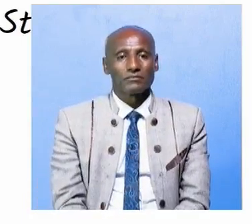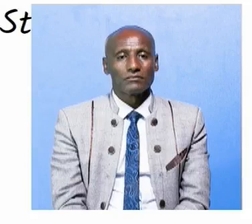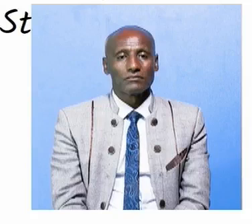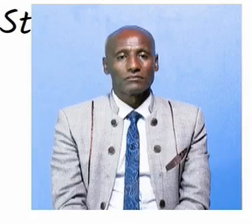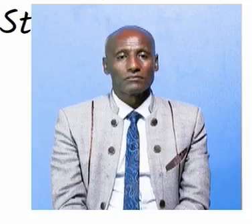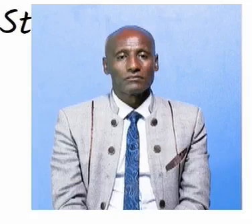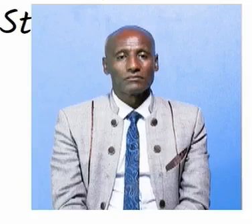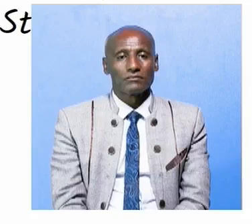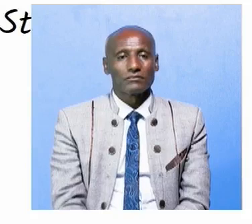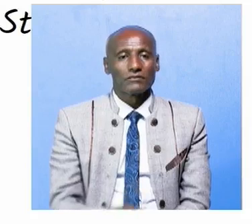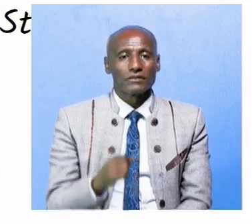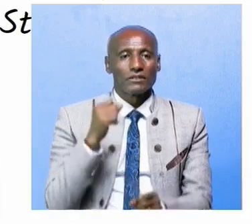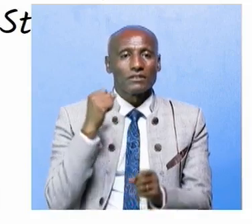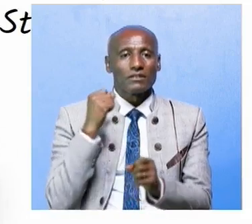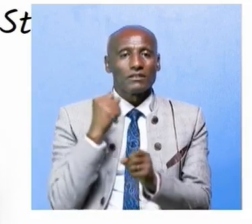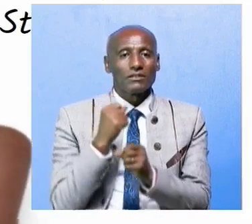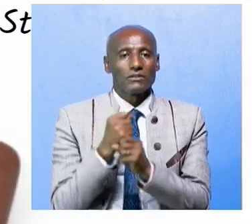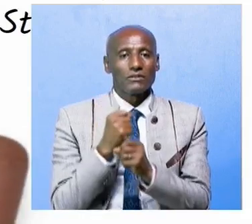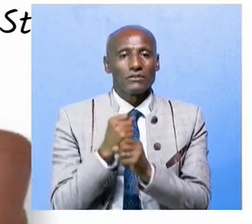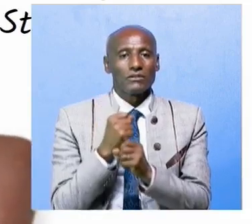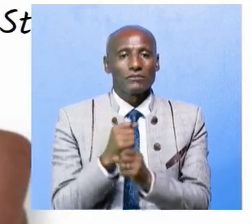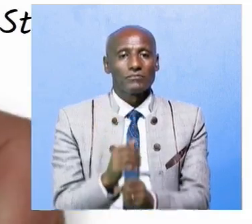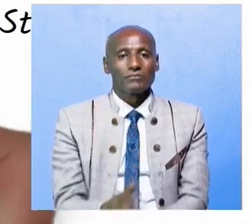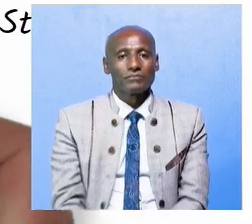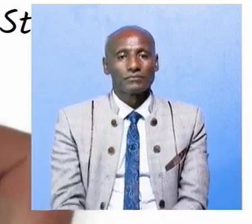us do